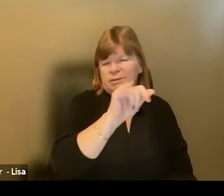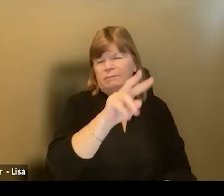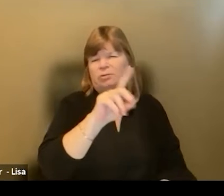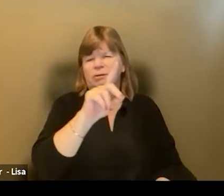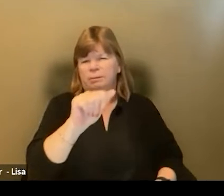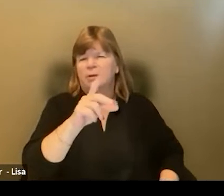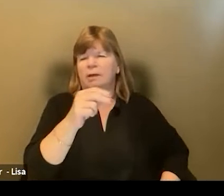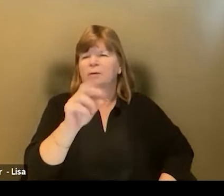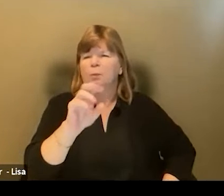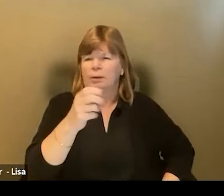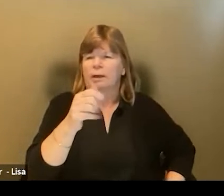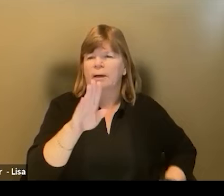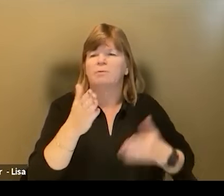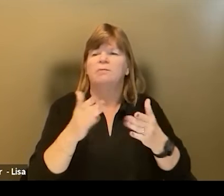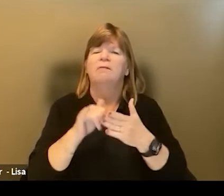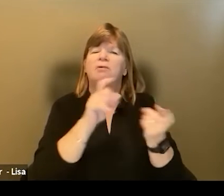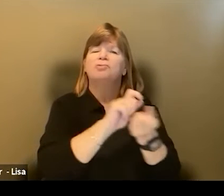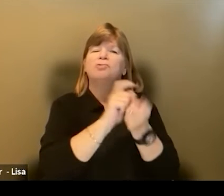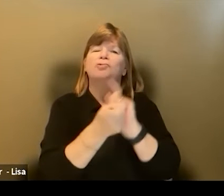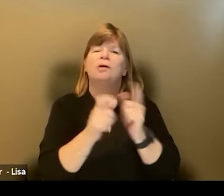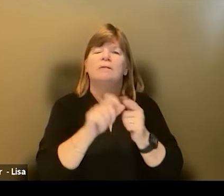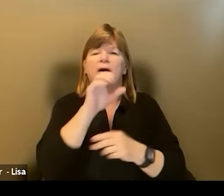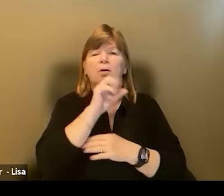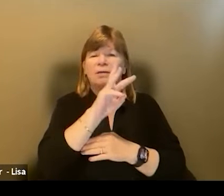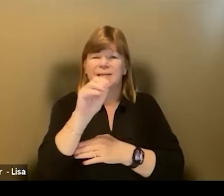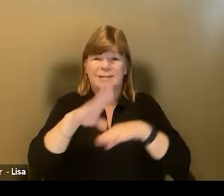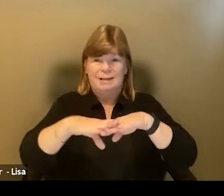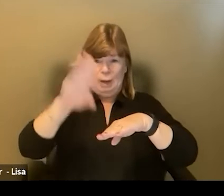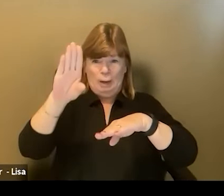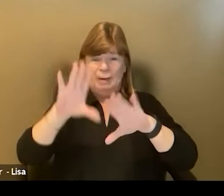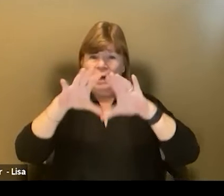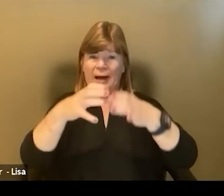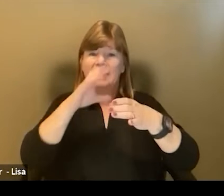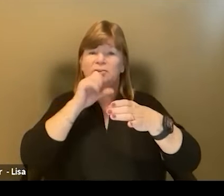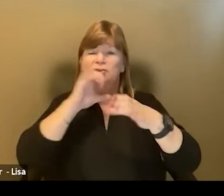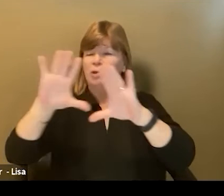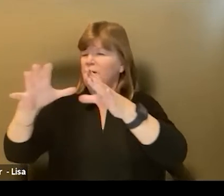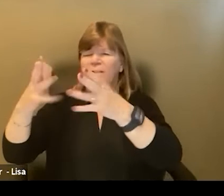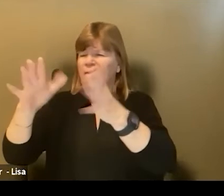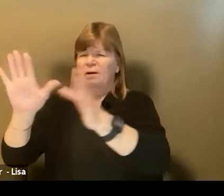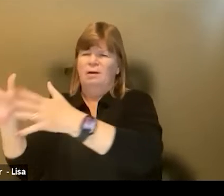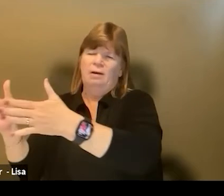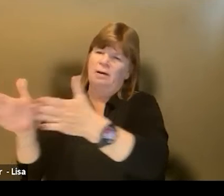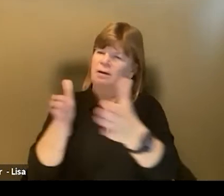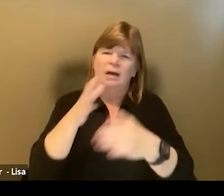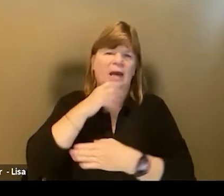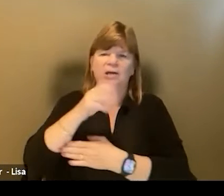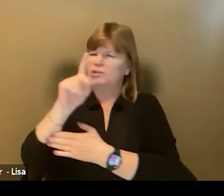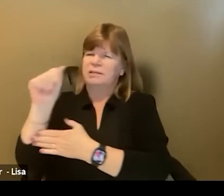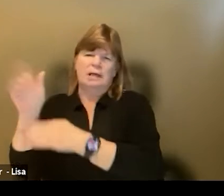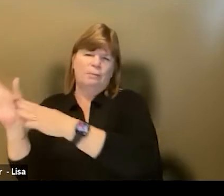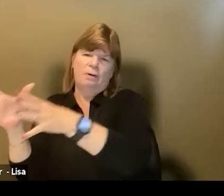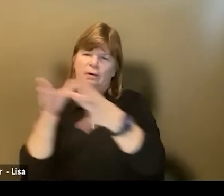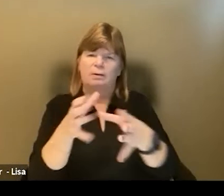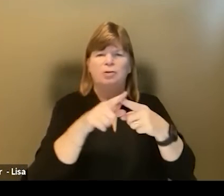Services. So this is to shift the 60 plus age population away from the Age and Disabled waiver